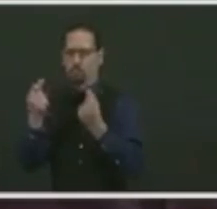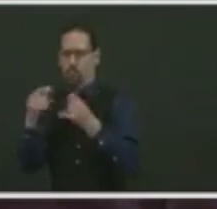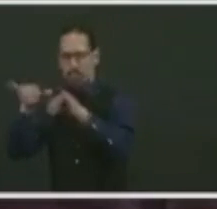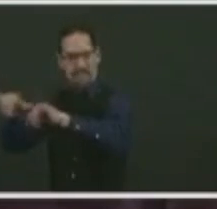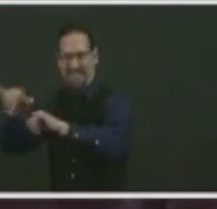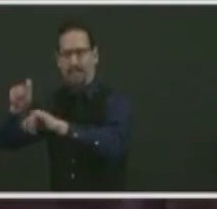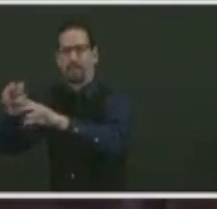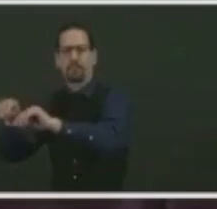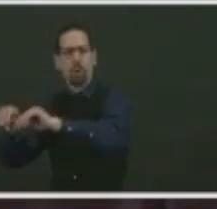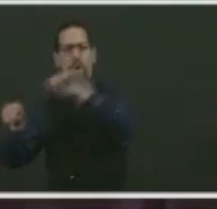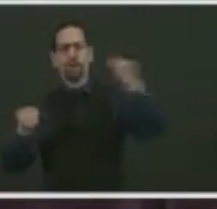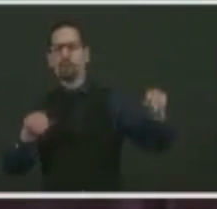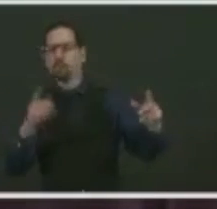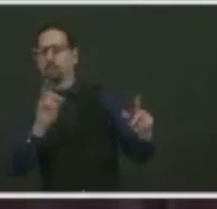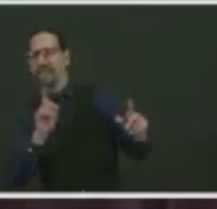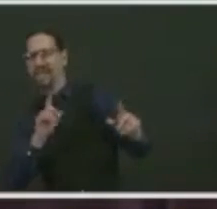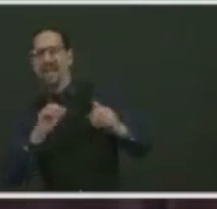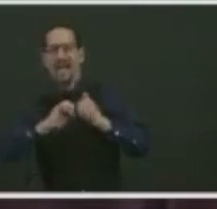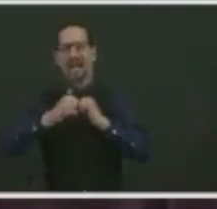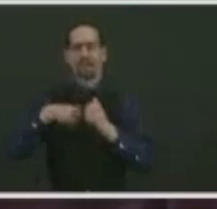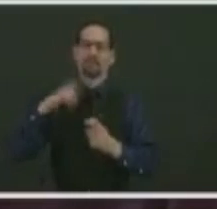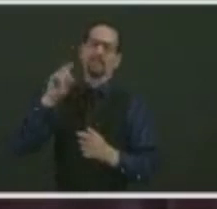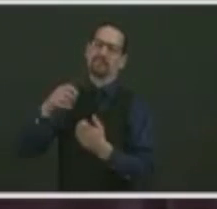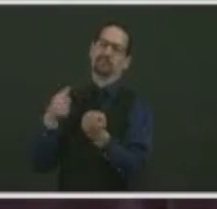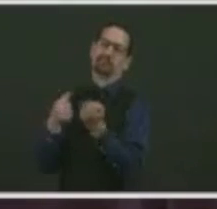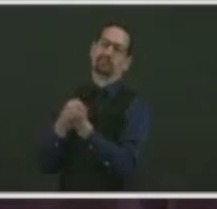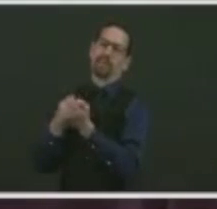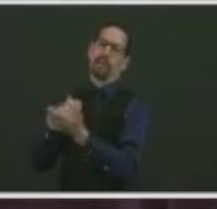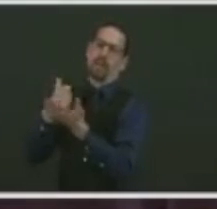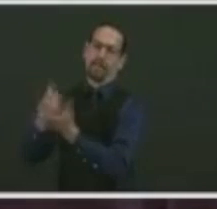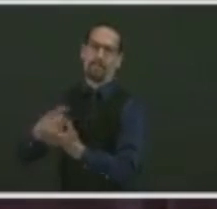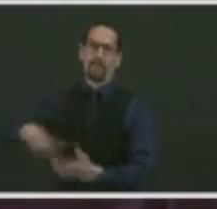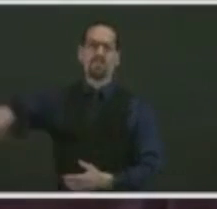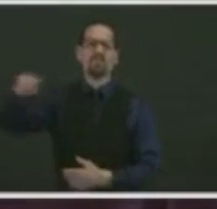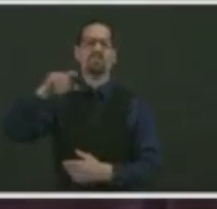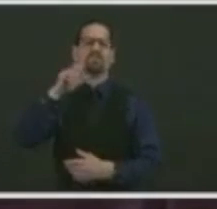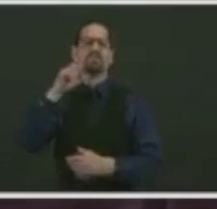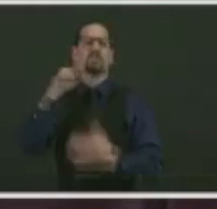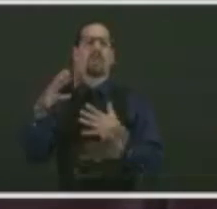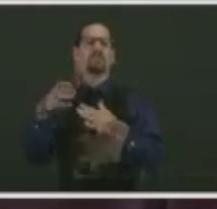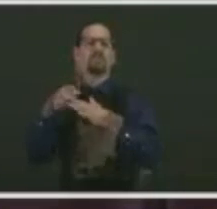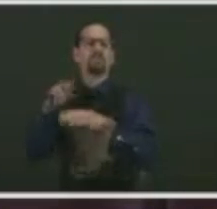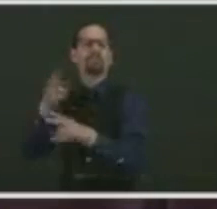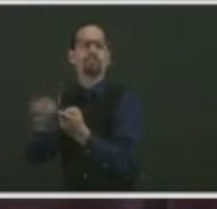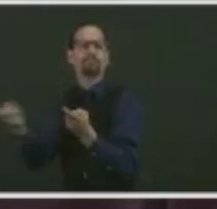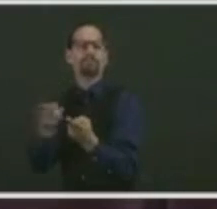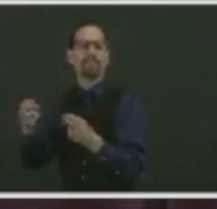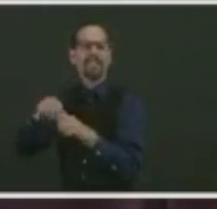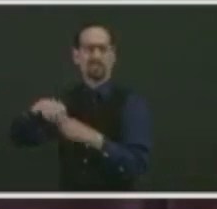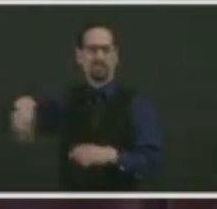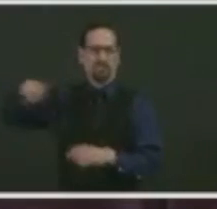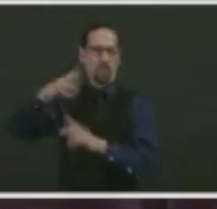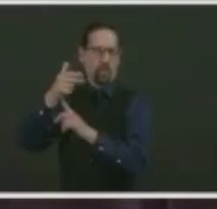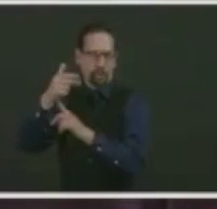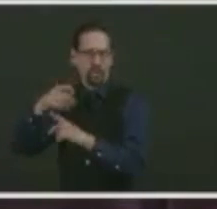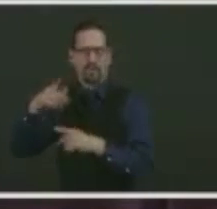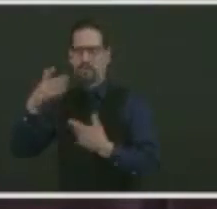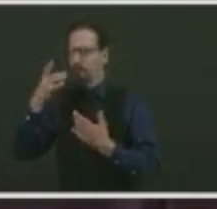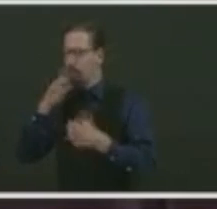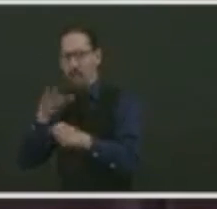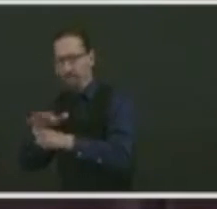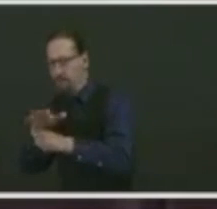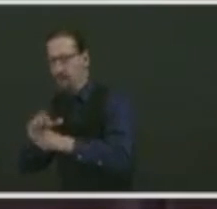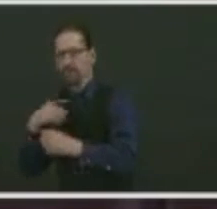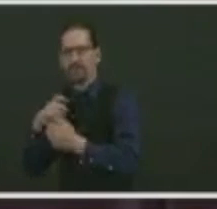helping de-densify the shelters through hotels is not a long-term solution. It is not a sustainable solution. And so we've worked hard